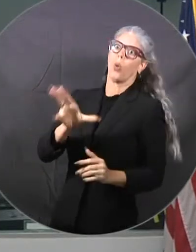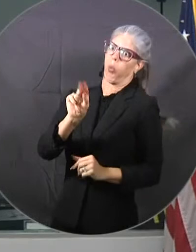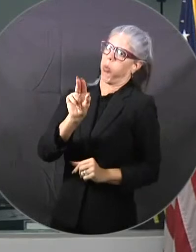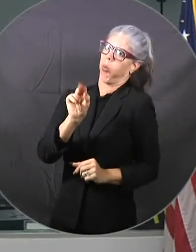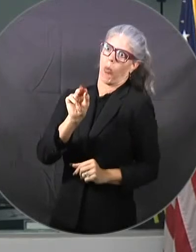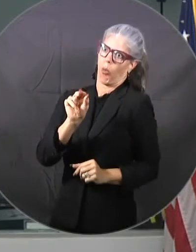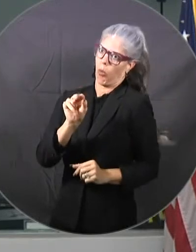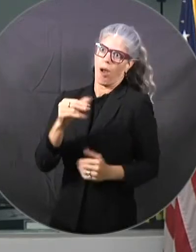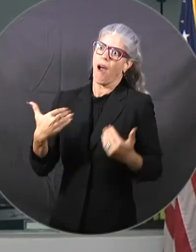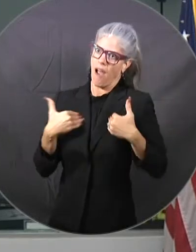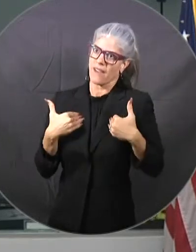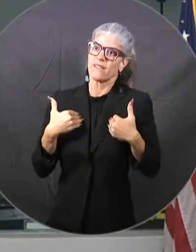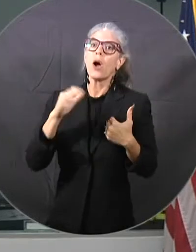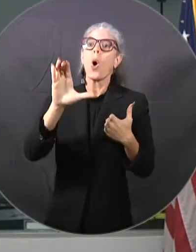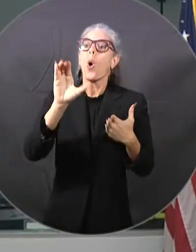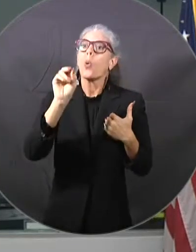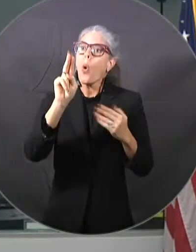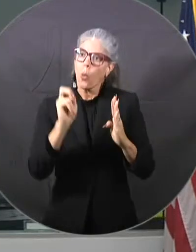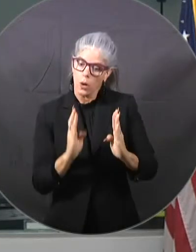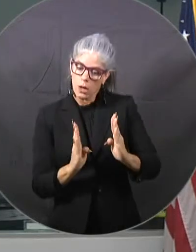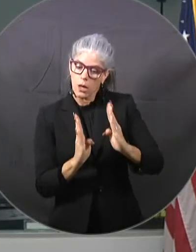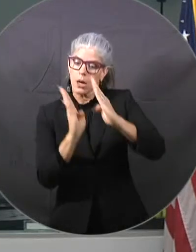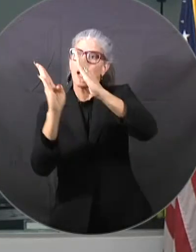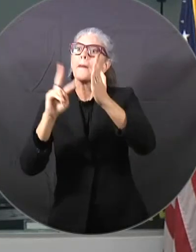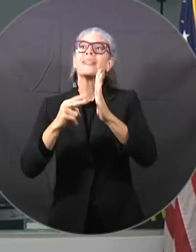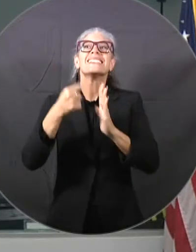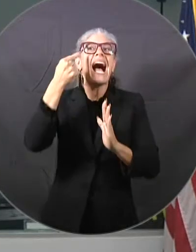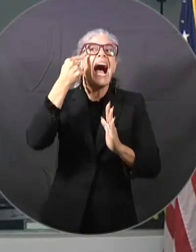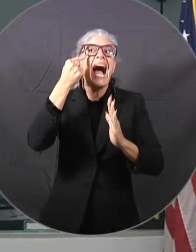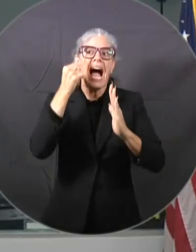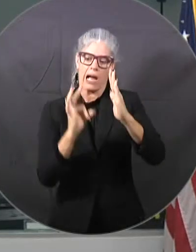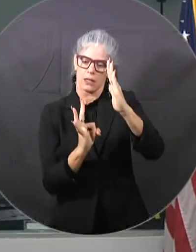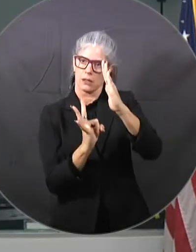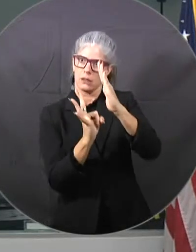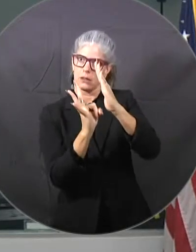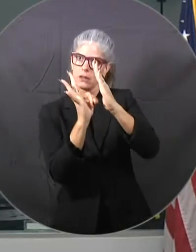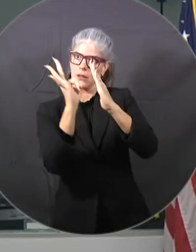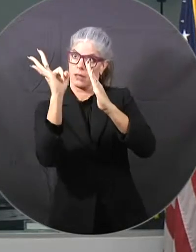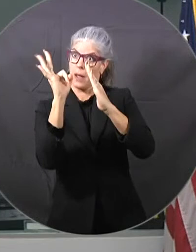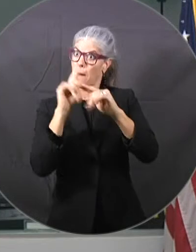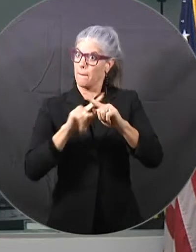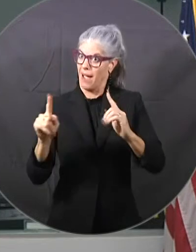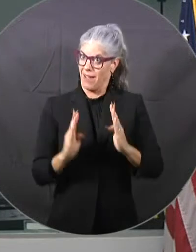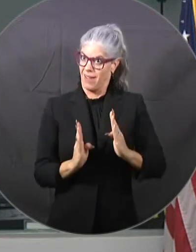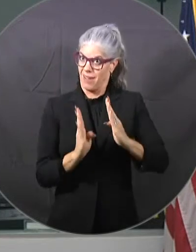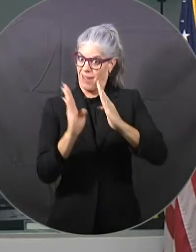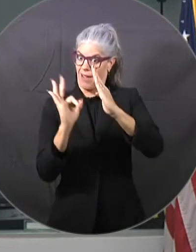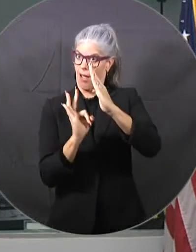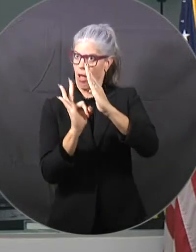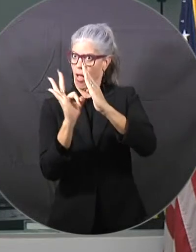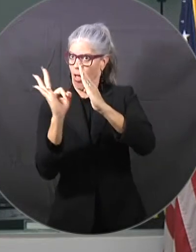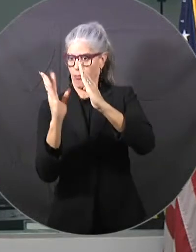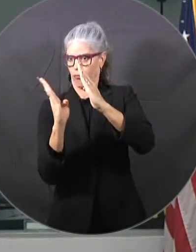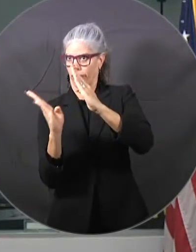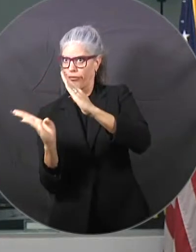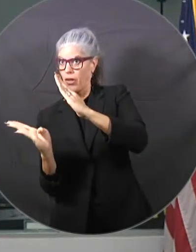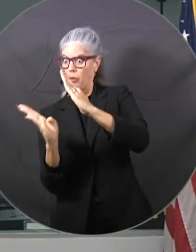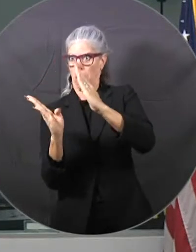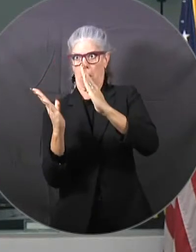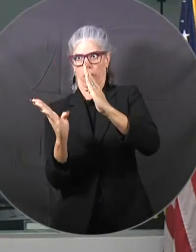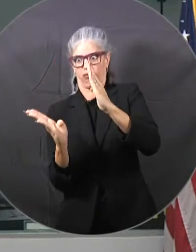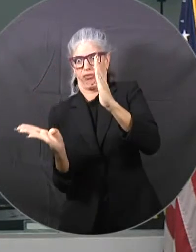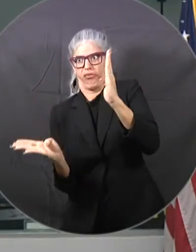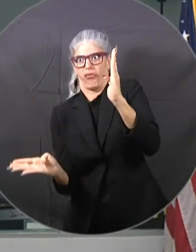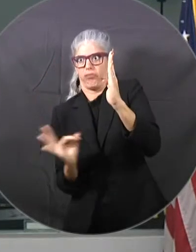hurricane is expected to be. So please make sure if you're in Pinellas, Pasco, Citrus, Hernando,